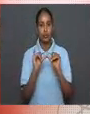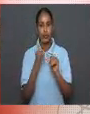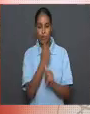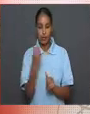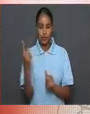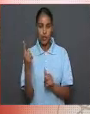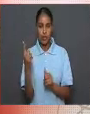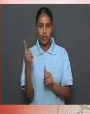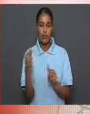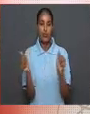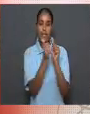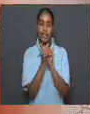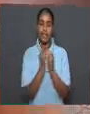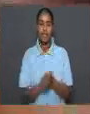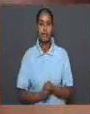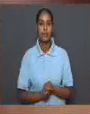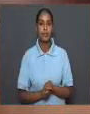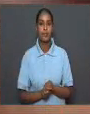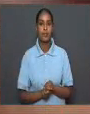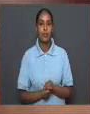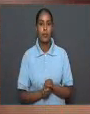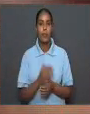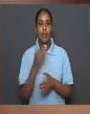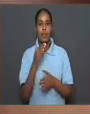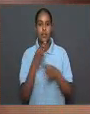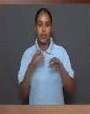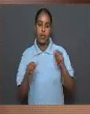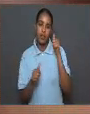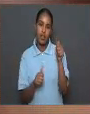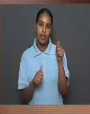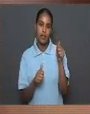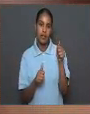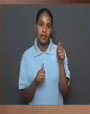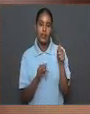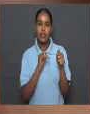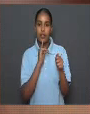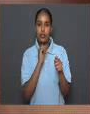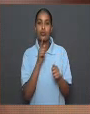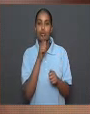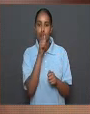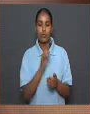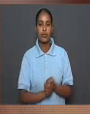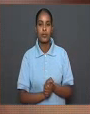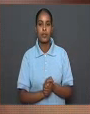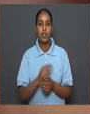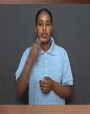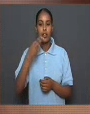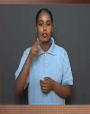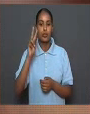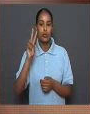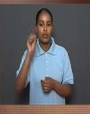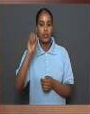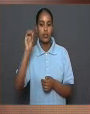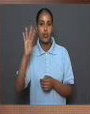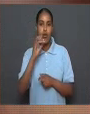each one together. Statement A is true. Sulfuric acid